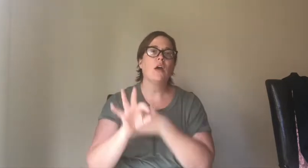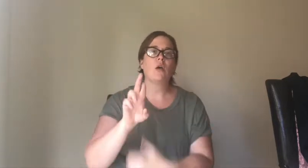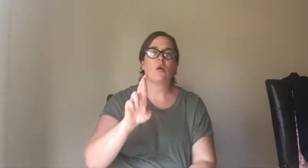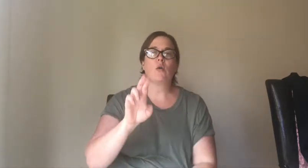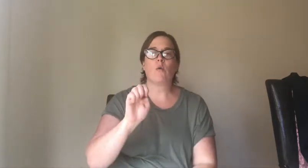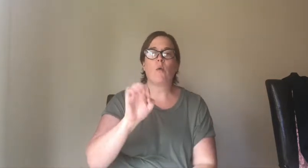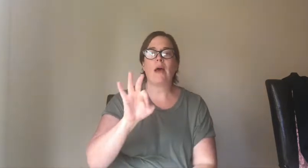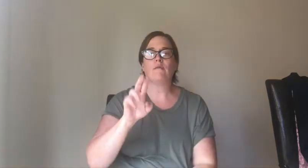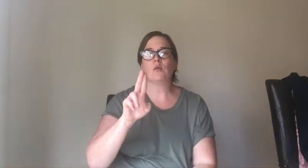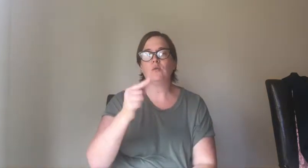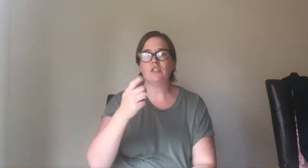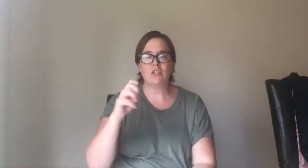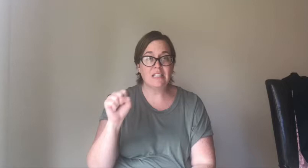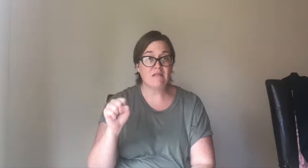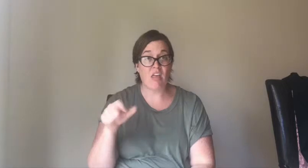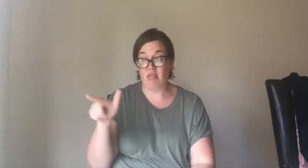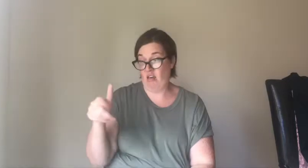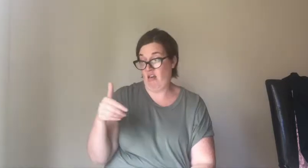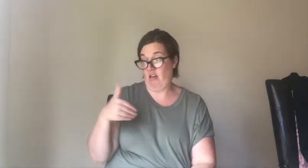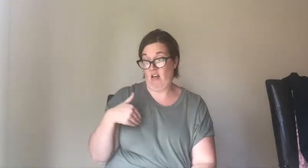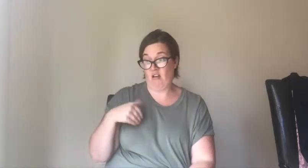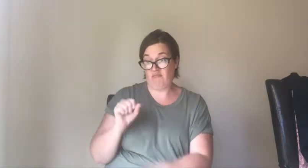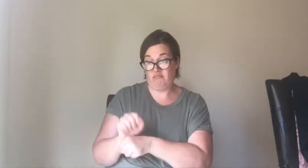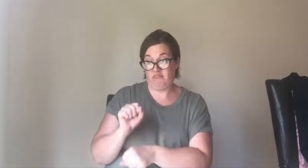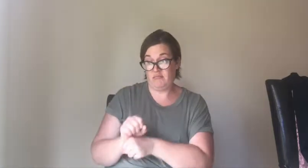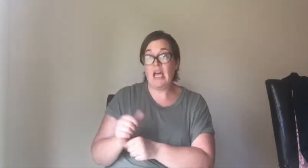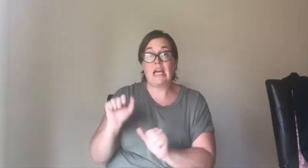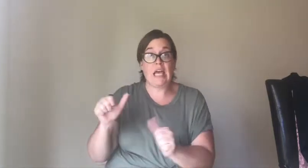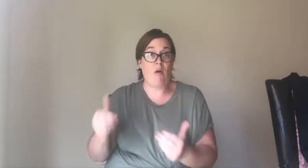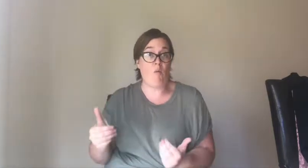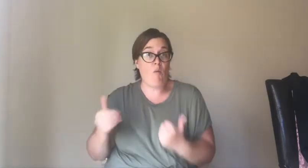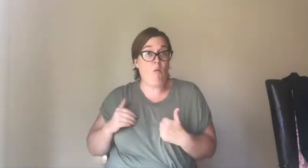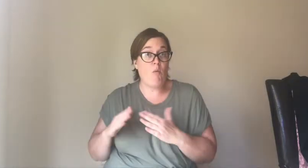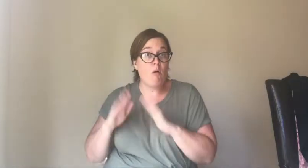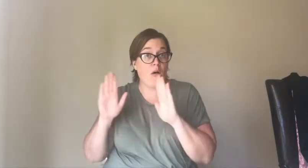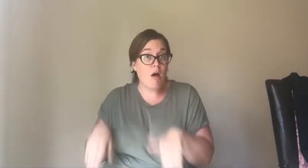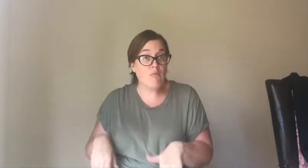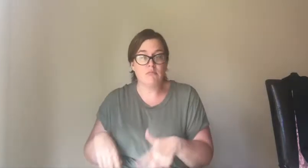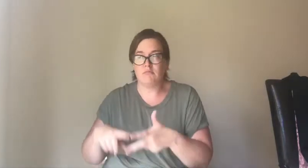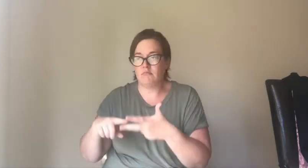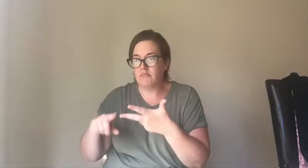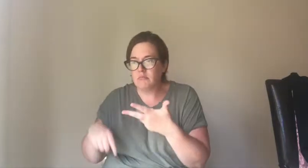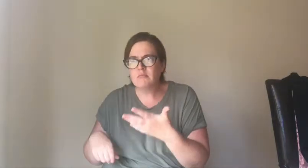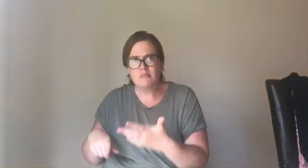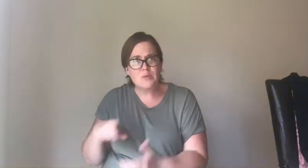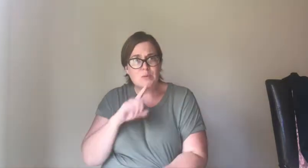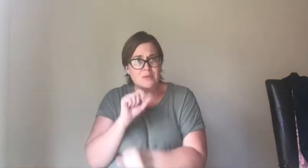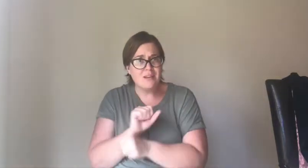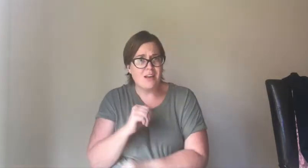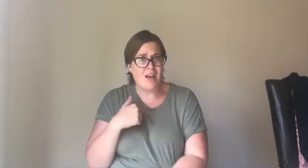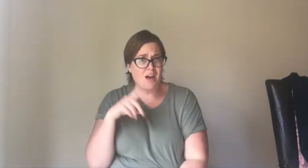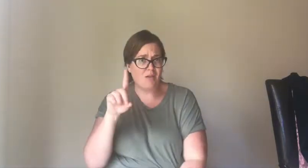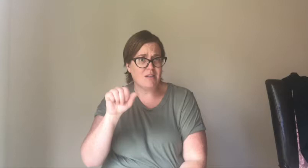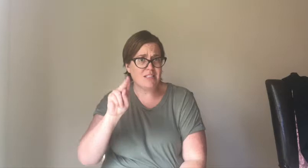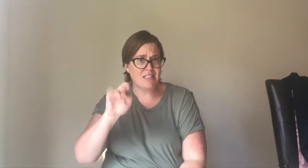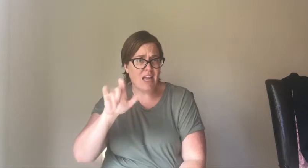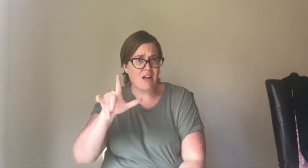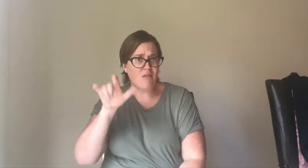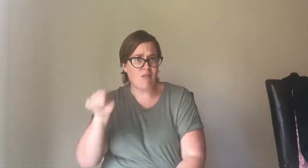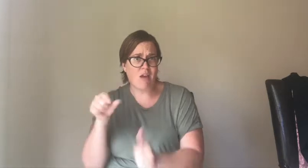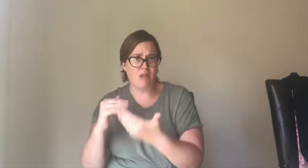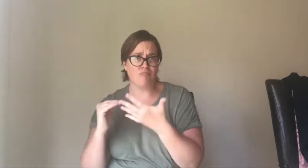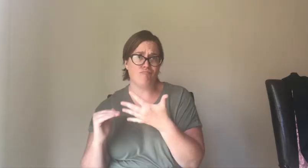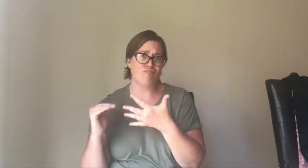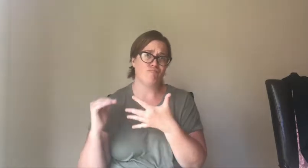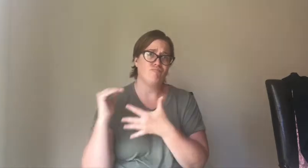lost Jerusalem, they've lost the temple, they've lost the promised land, and now they are in this new land, the land of